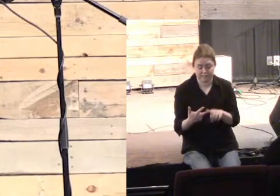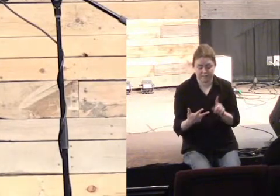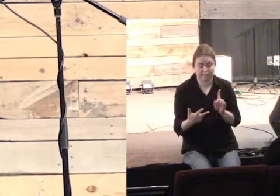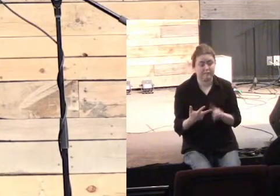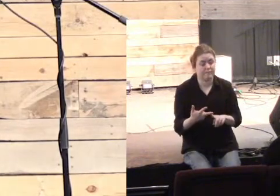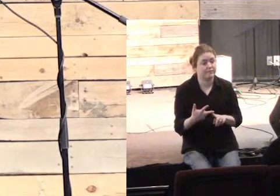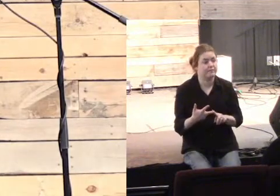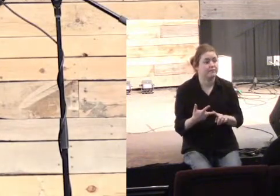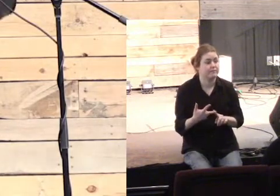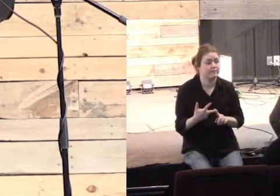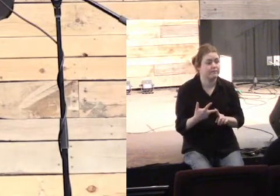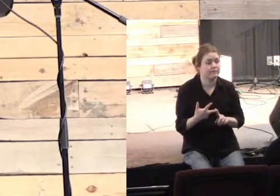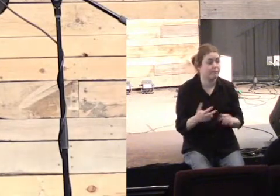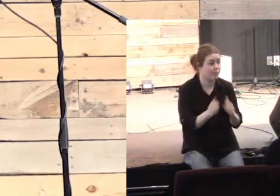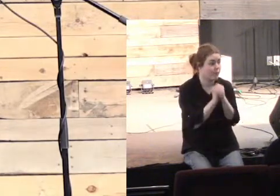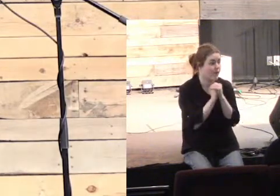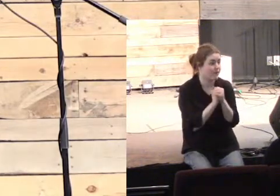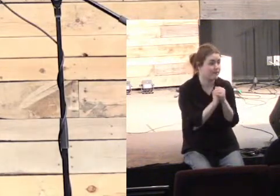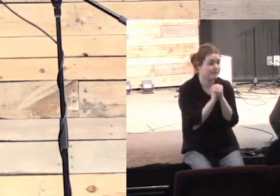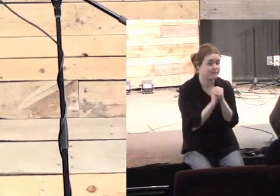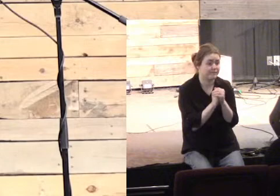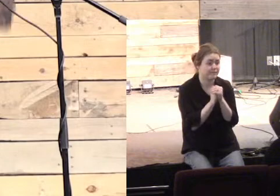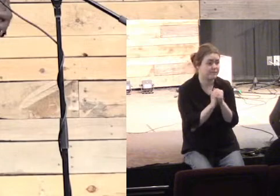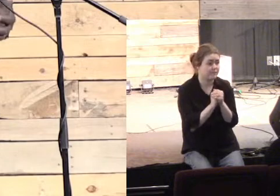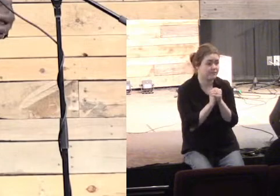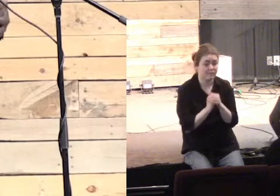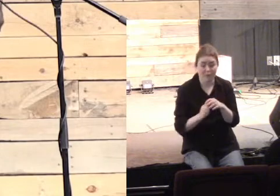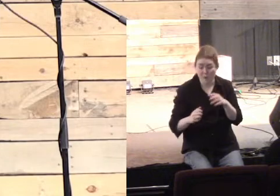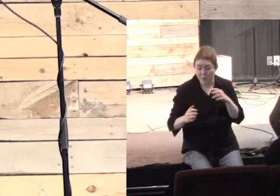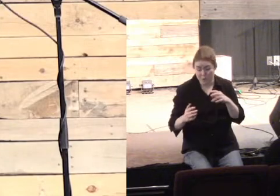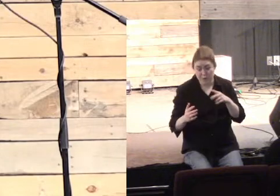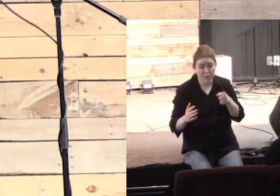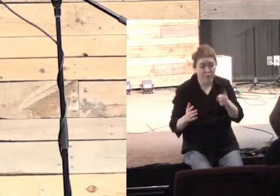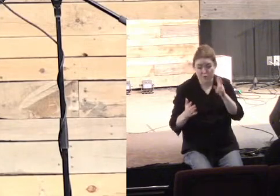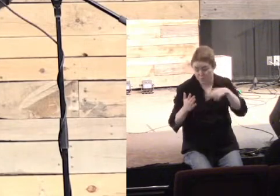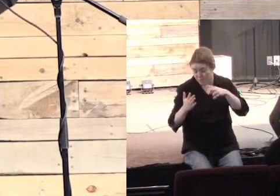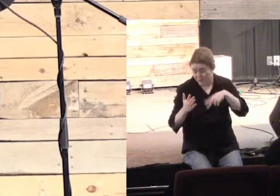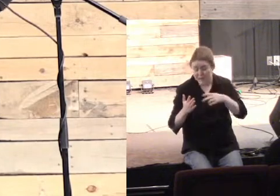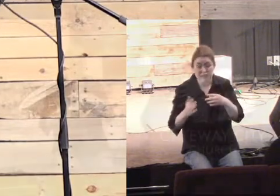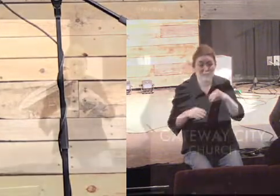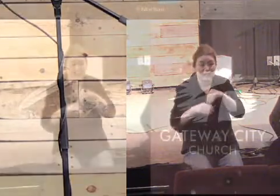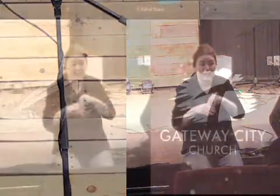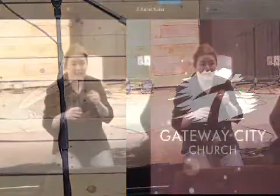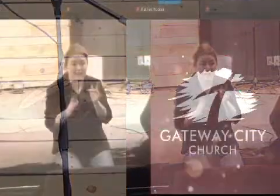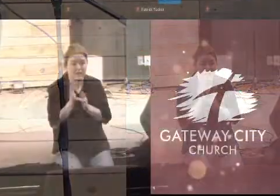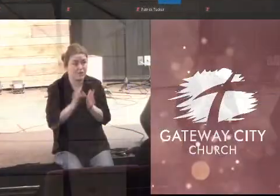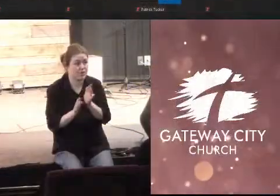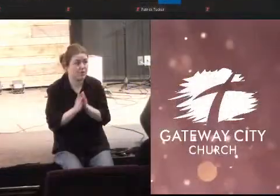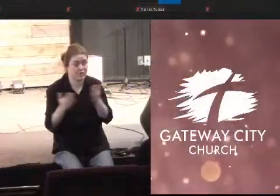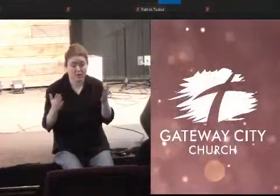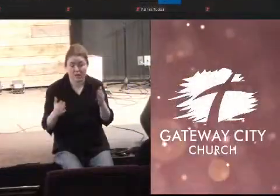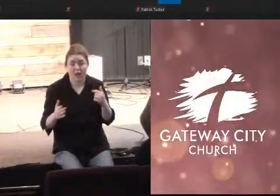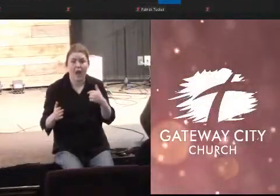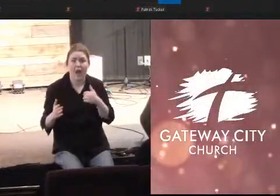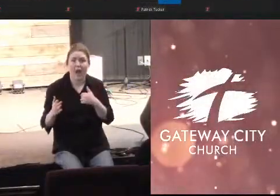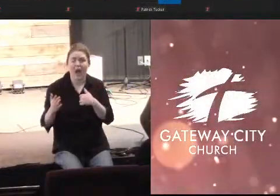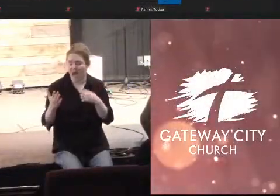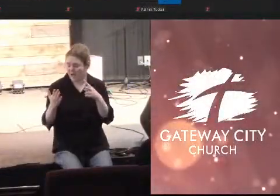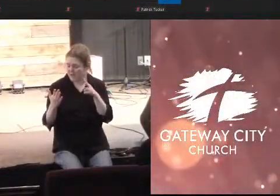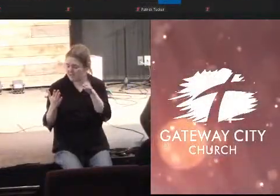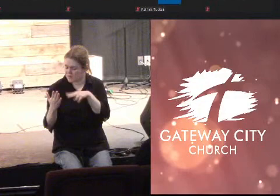Thirdly, pray what you see in Scripture. Go to the Bible and pray, God, I see you did